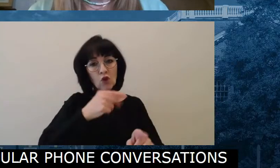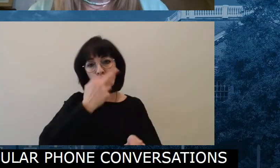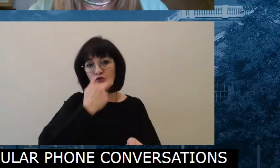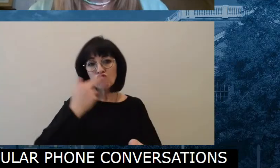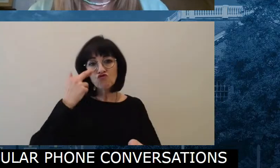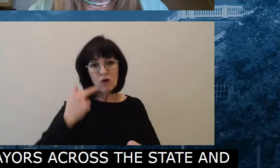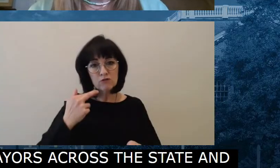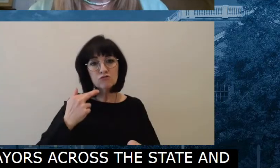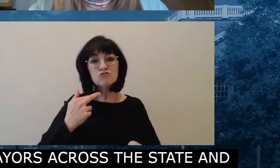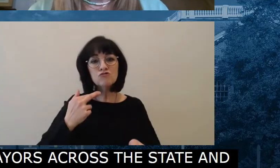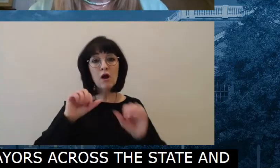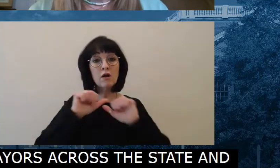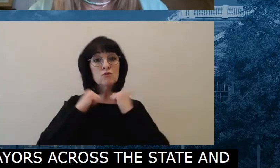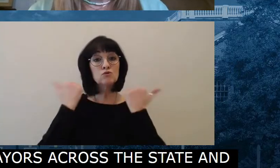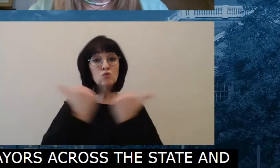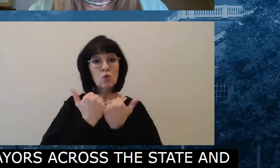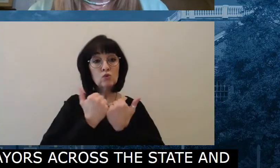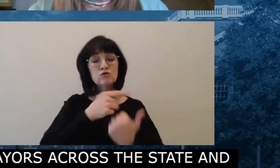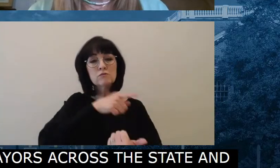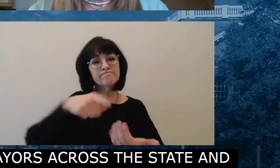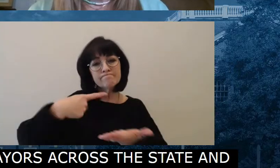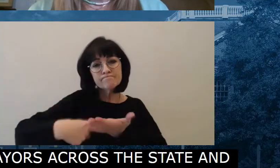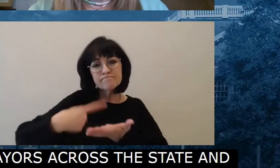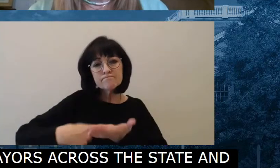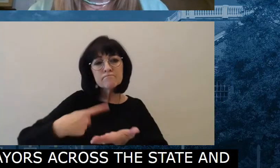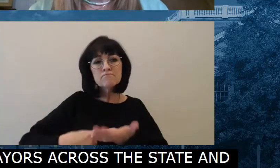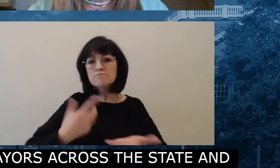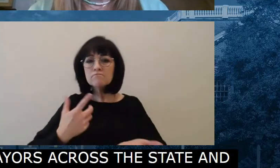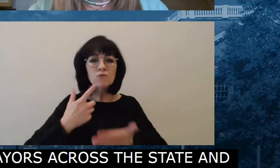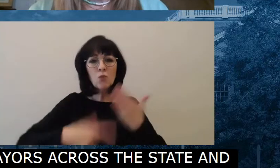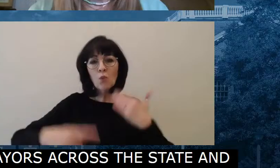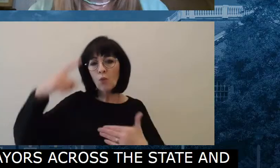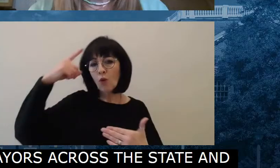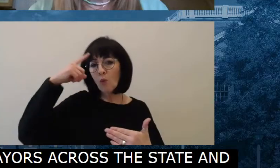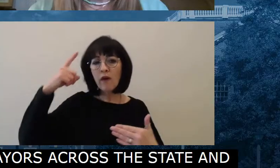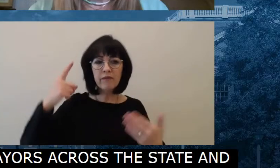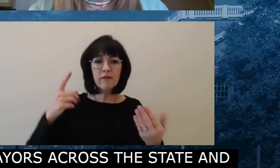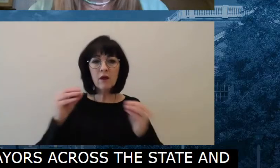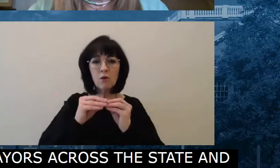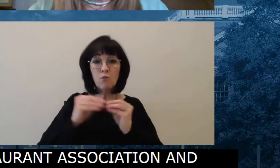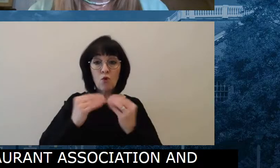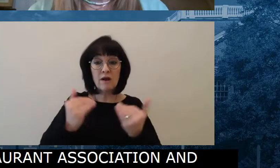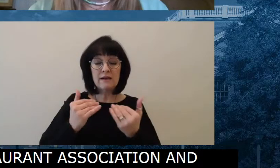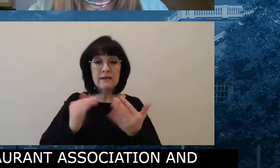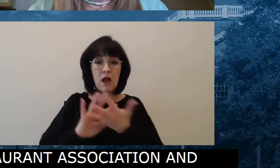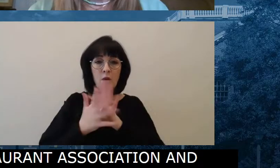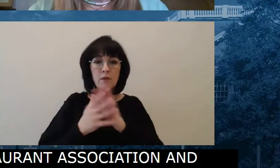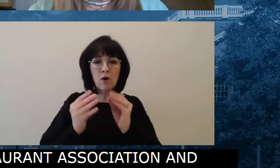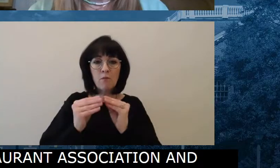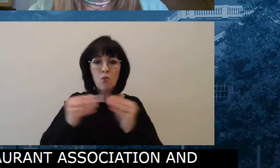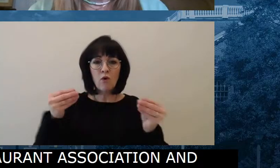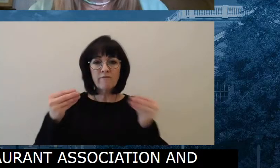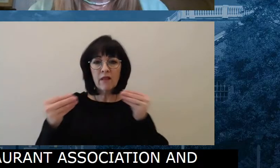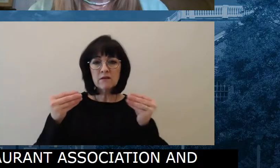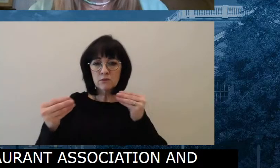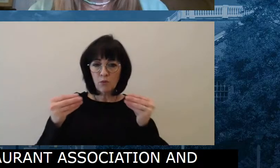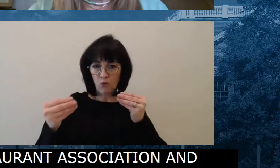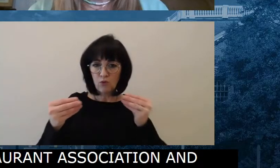members, and just working on loosening those restrictions, keeping in mind what's happening in states around